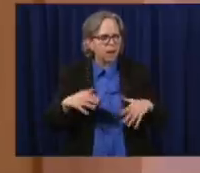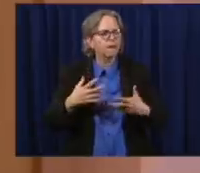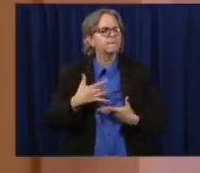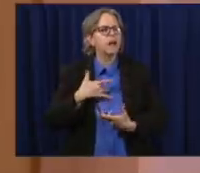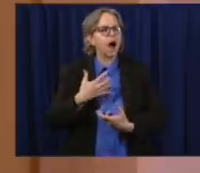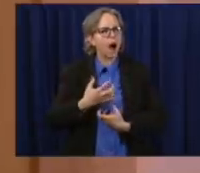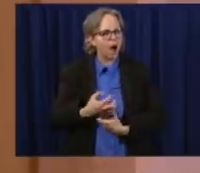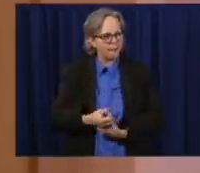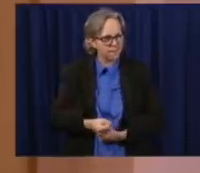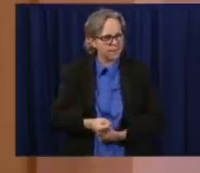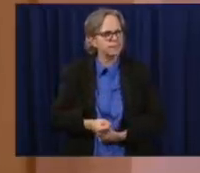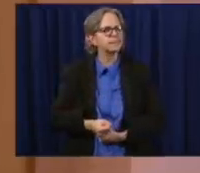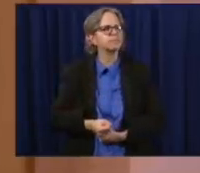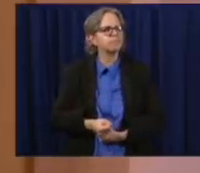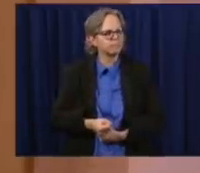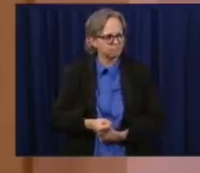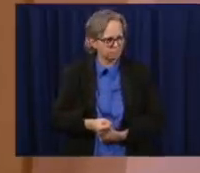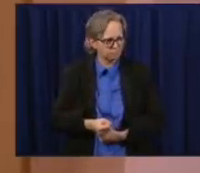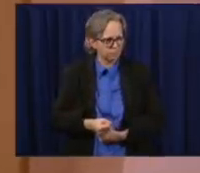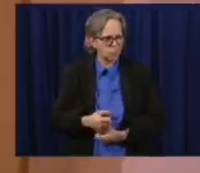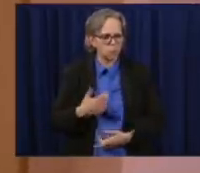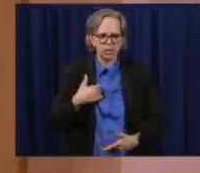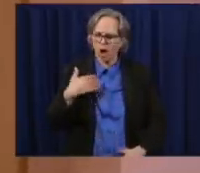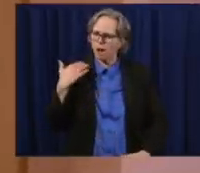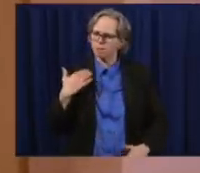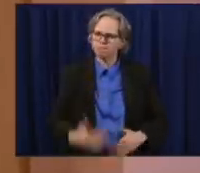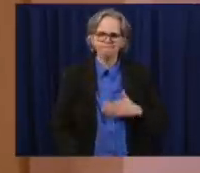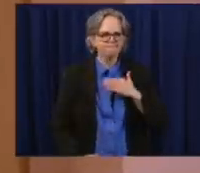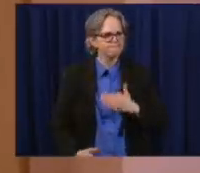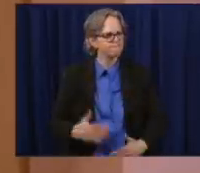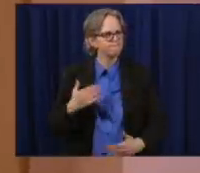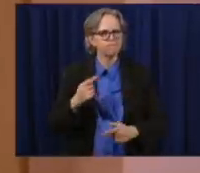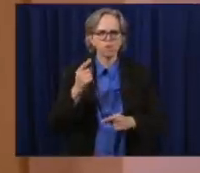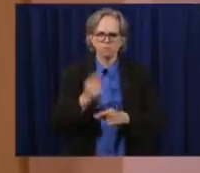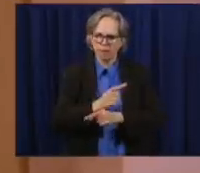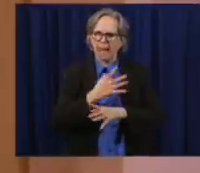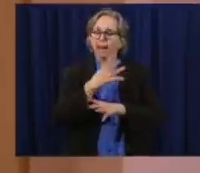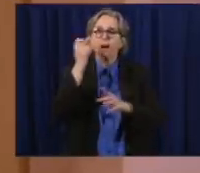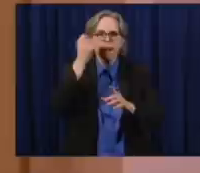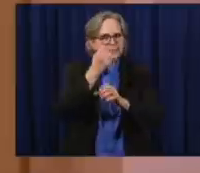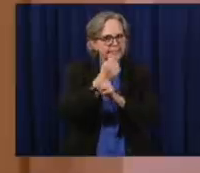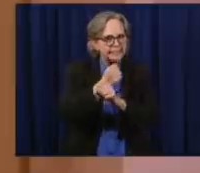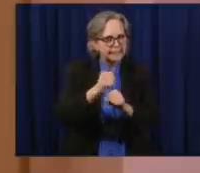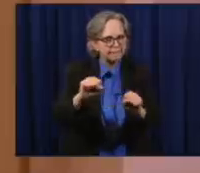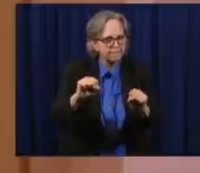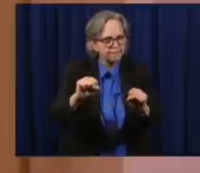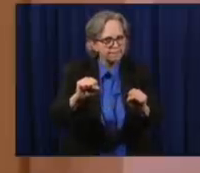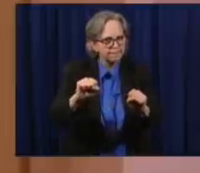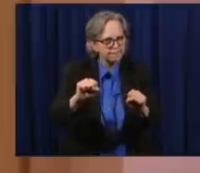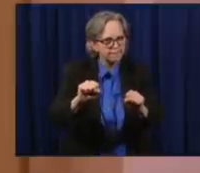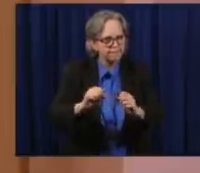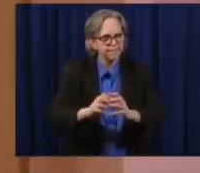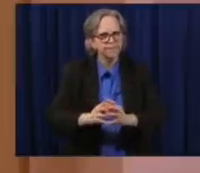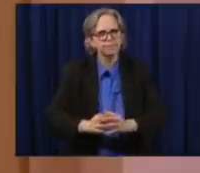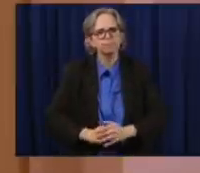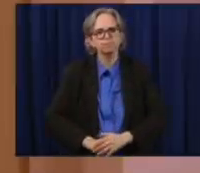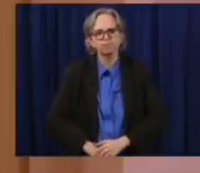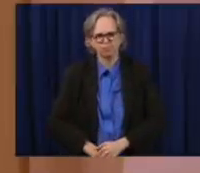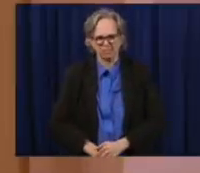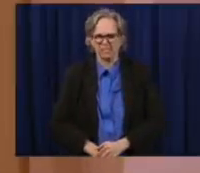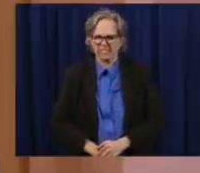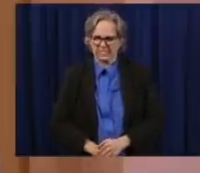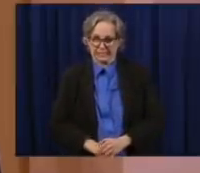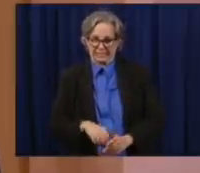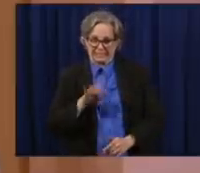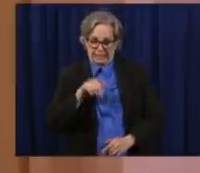doing it is a safer way than we otherwise would normally do it. And that is part of the building